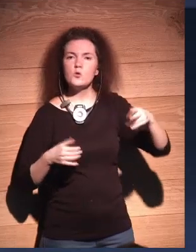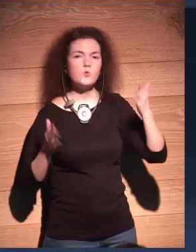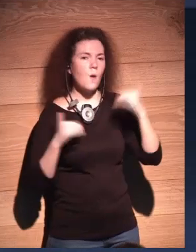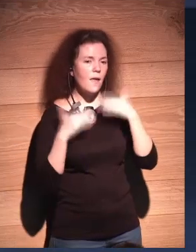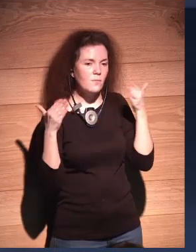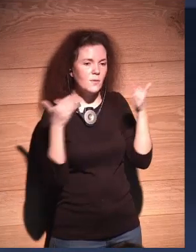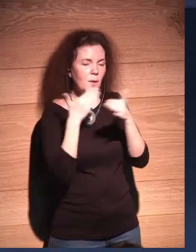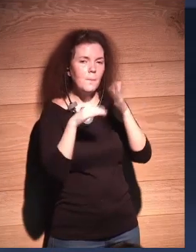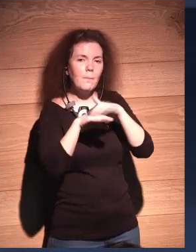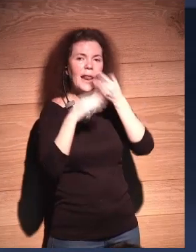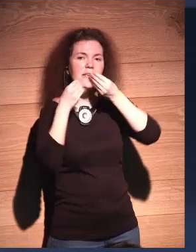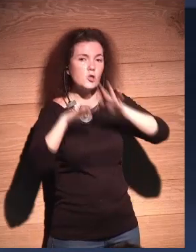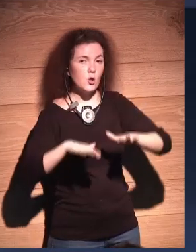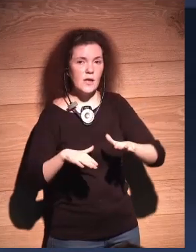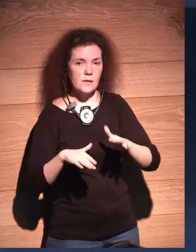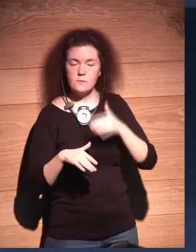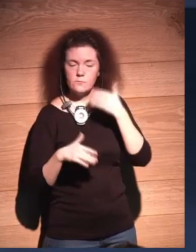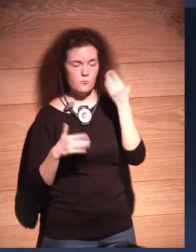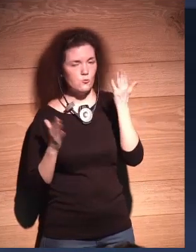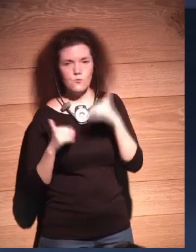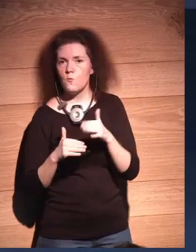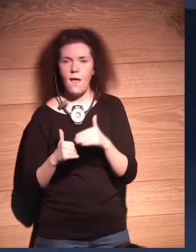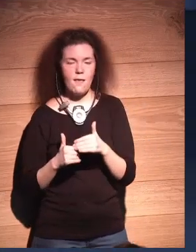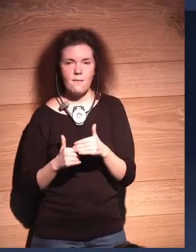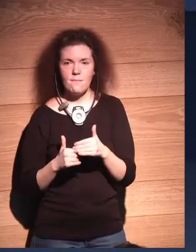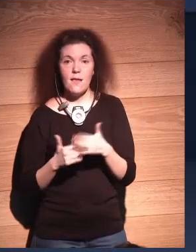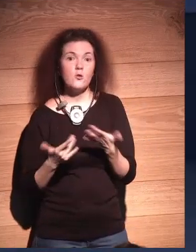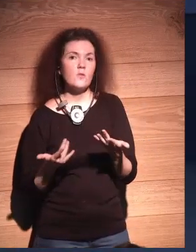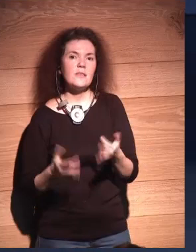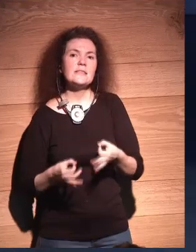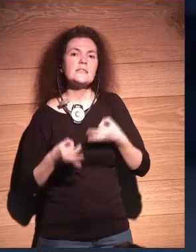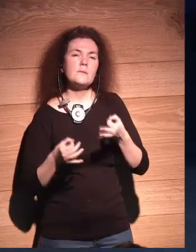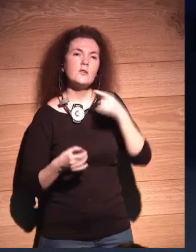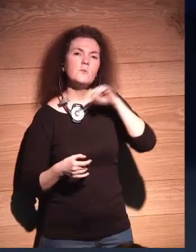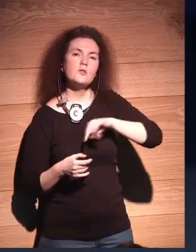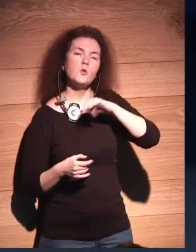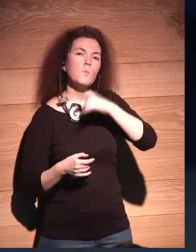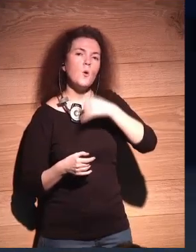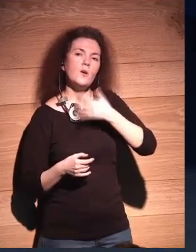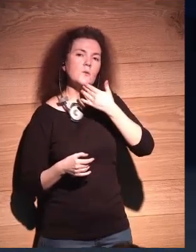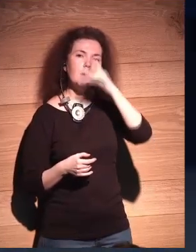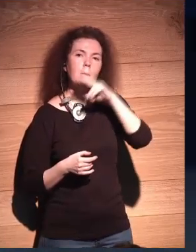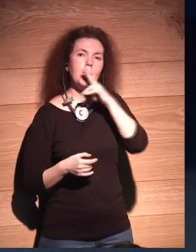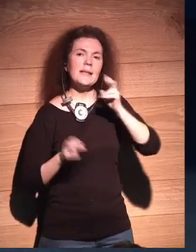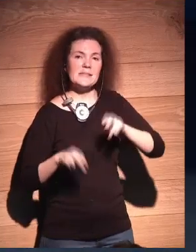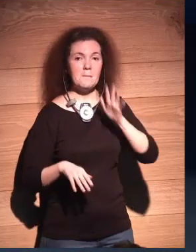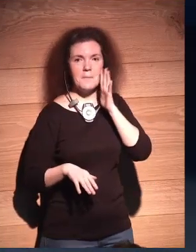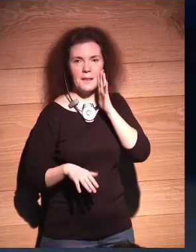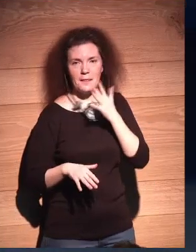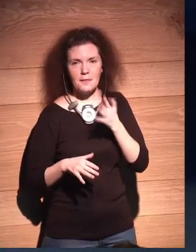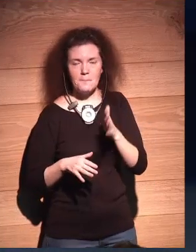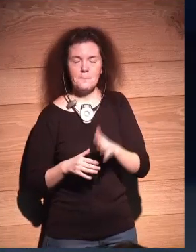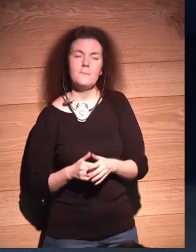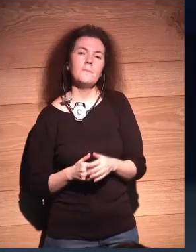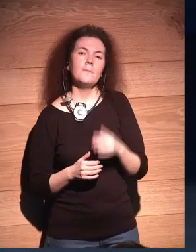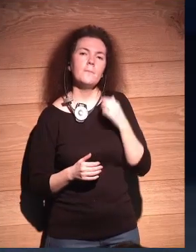don't exist. So I've always been somewhat of an orphan in that world, because there are not these